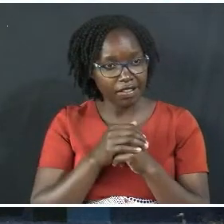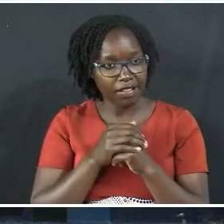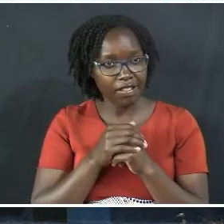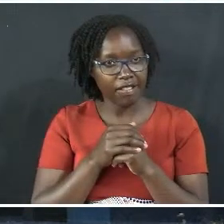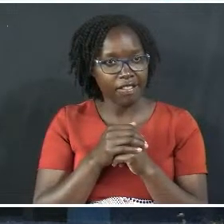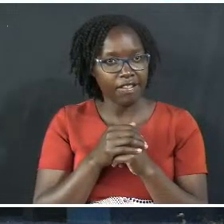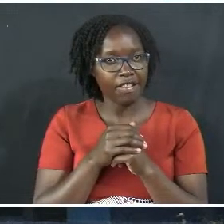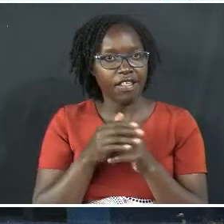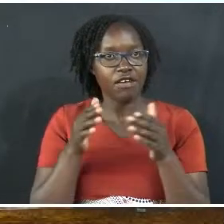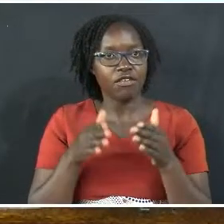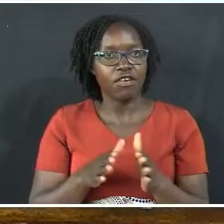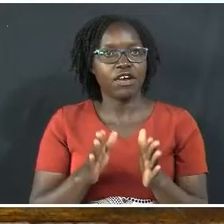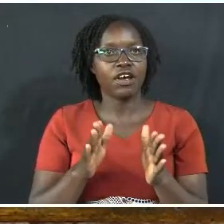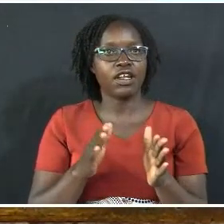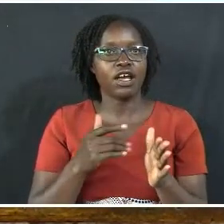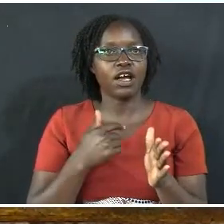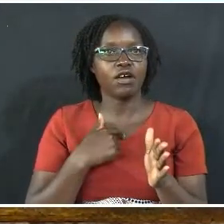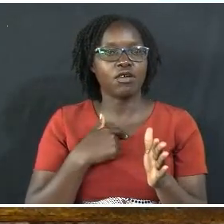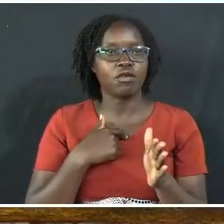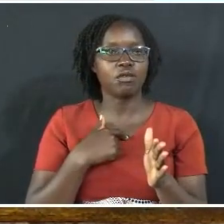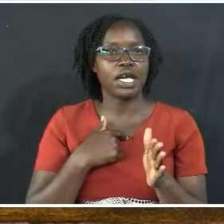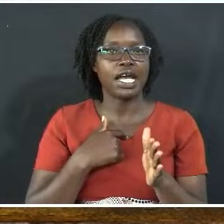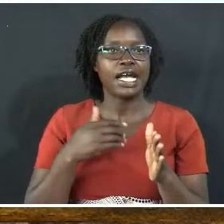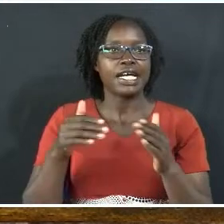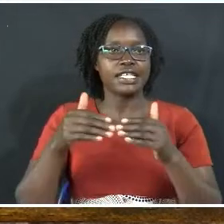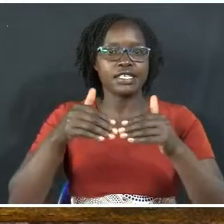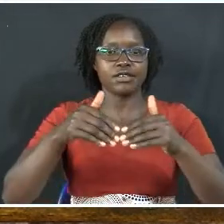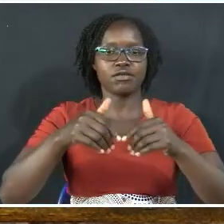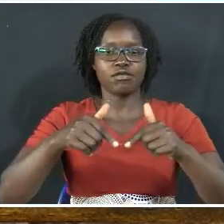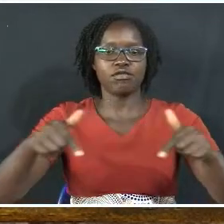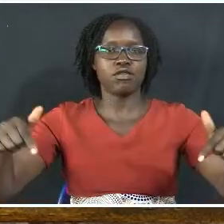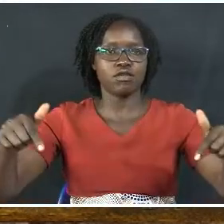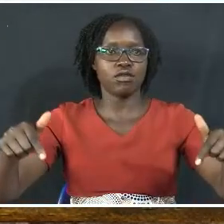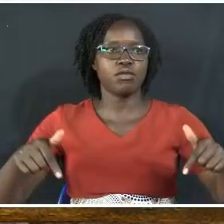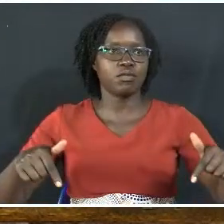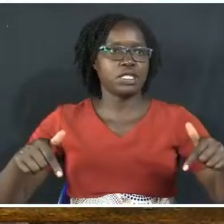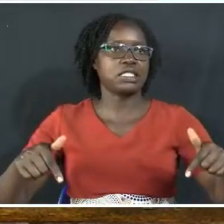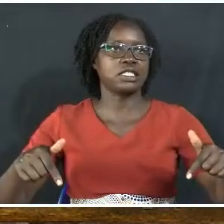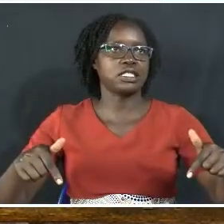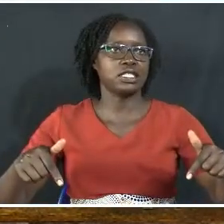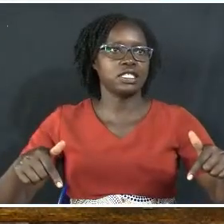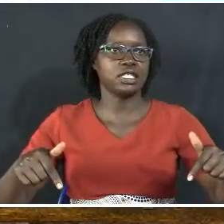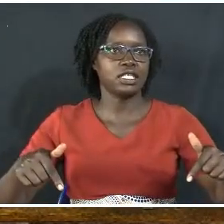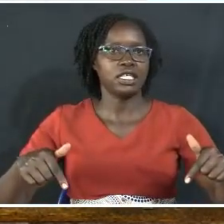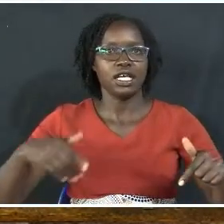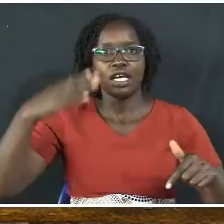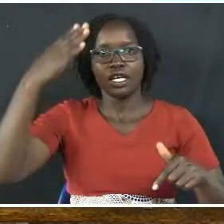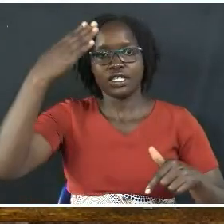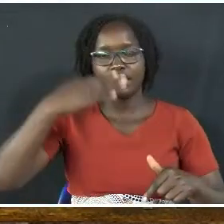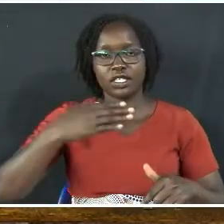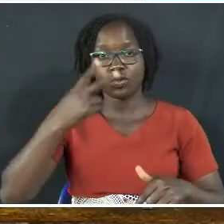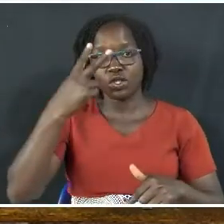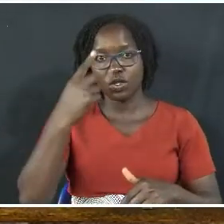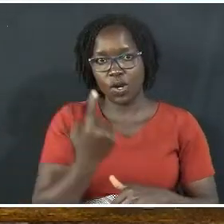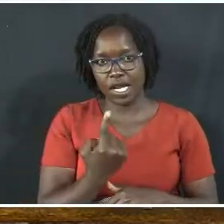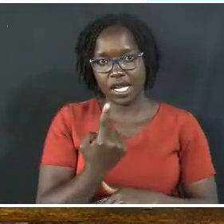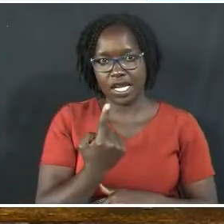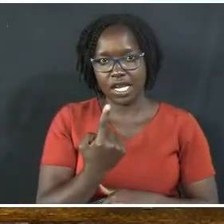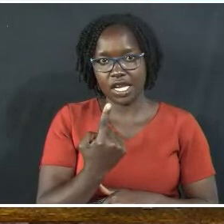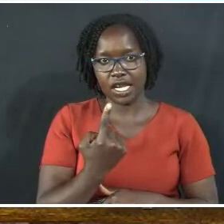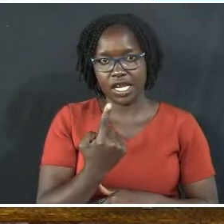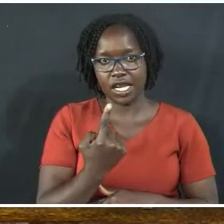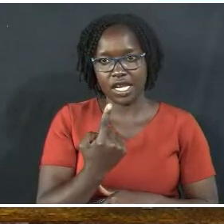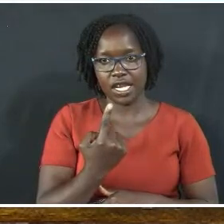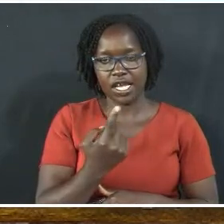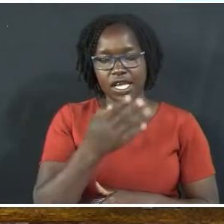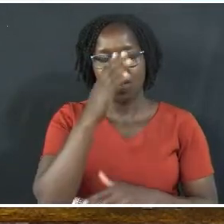for allowing me his pulpit for 21 days.